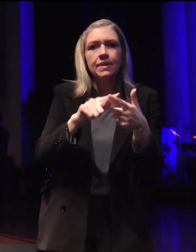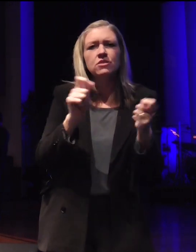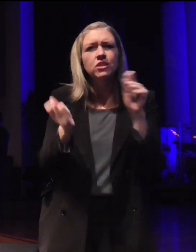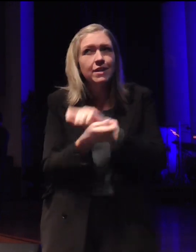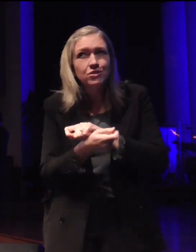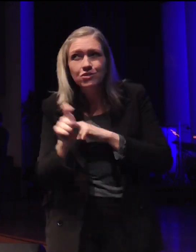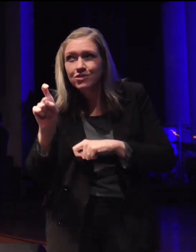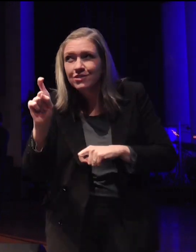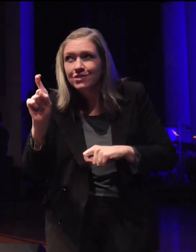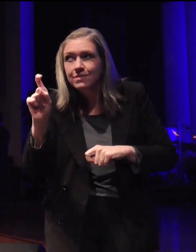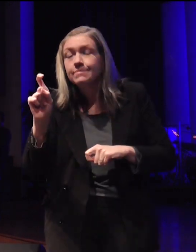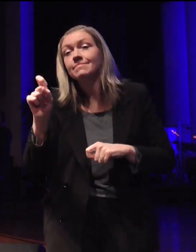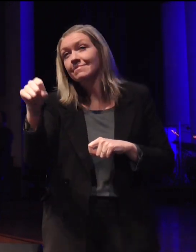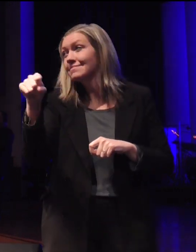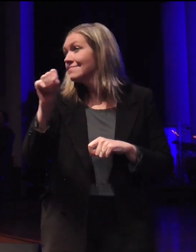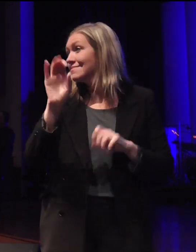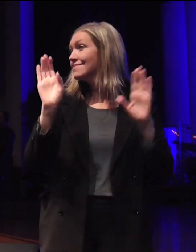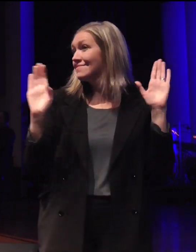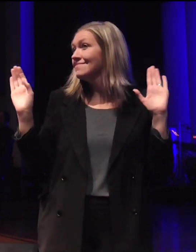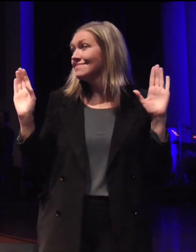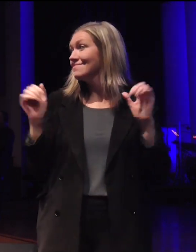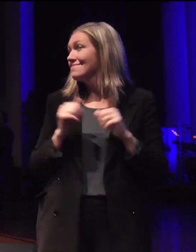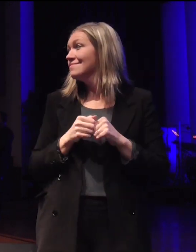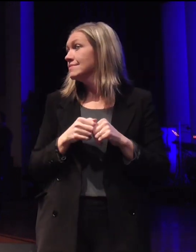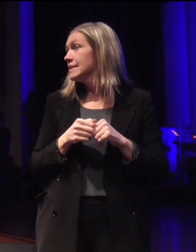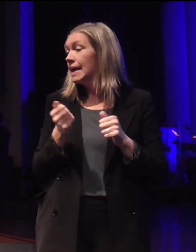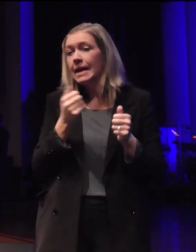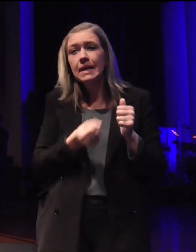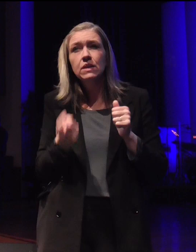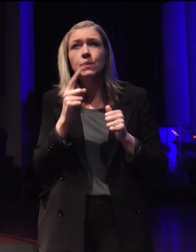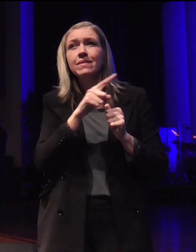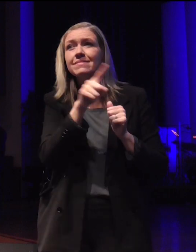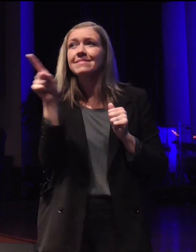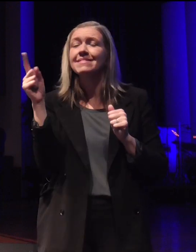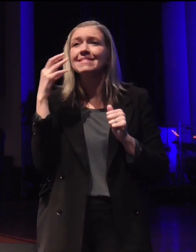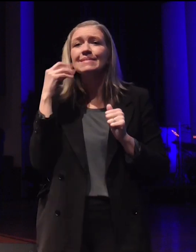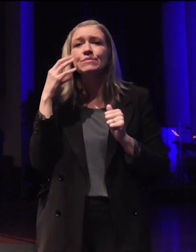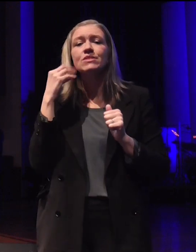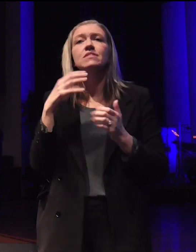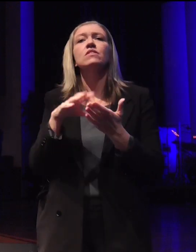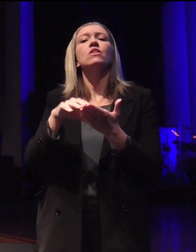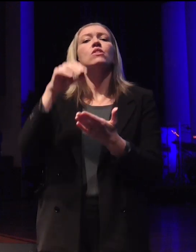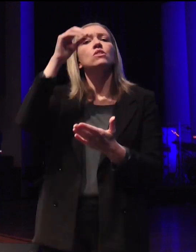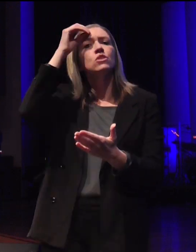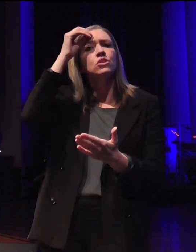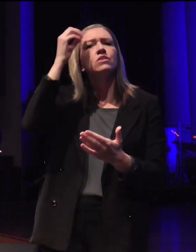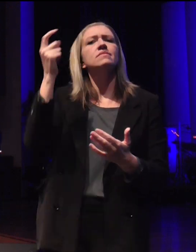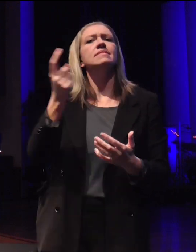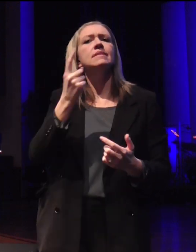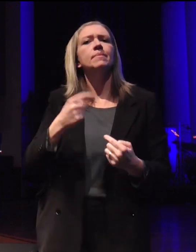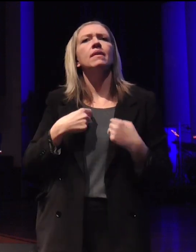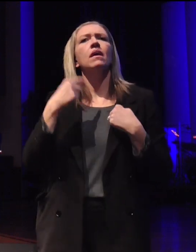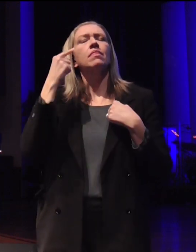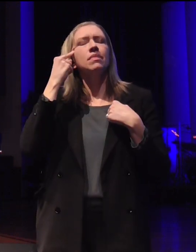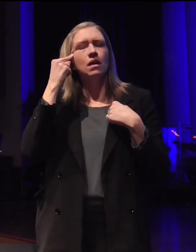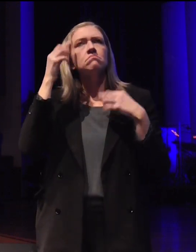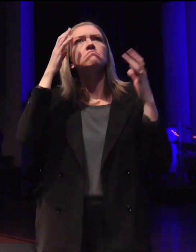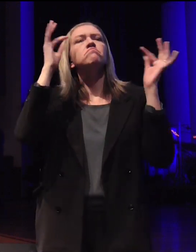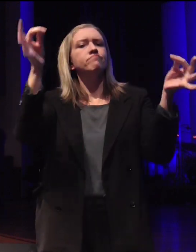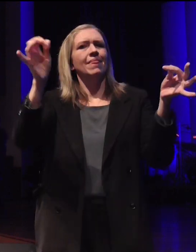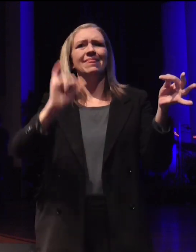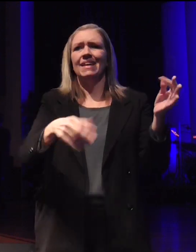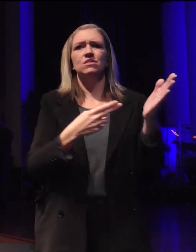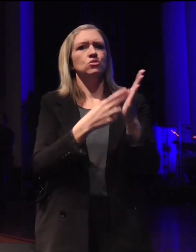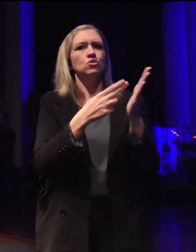Anyone? Yeah. Okay. Anyone? Yeah. Anyone learn something that you thought was the absolute truth,